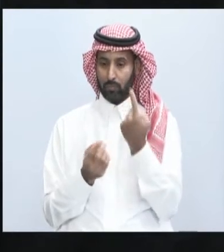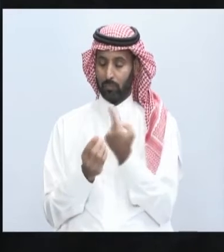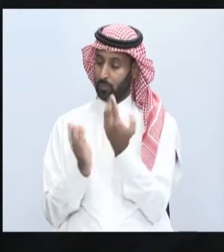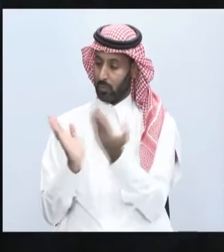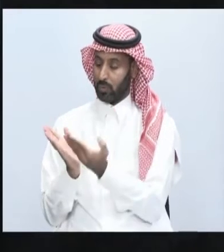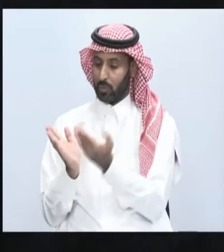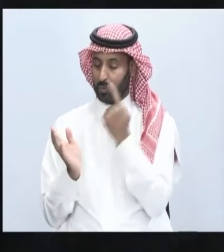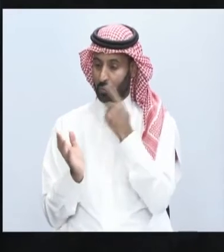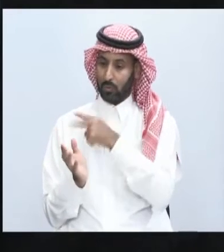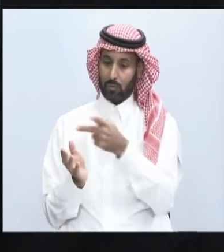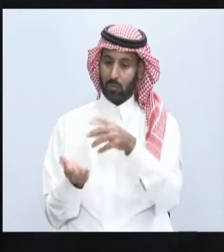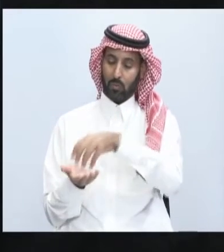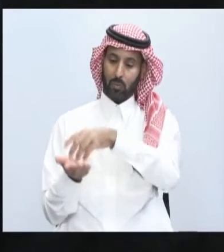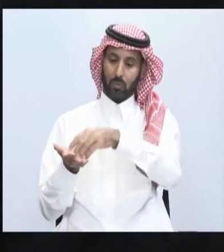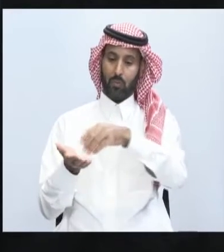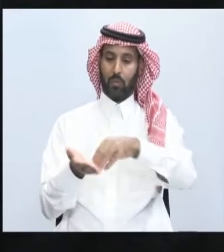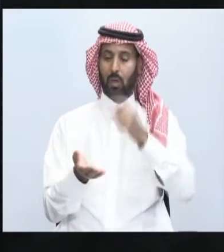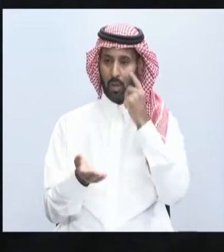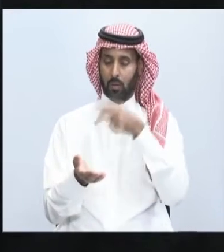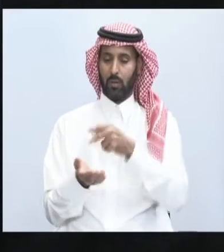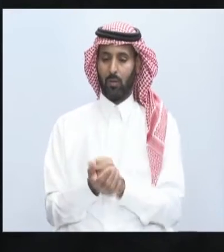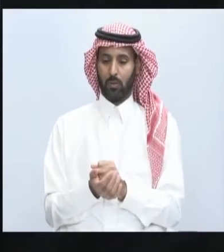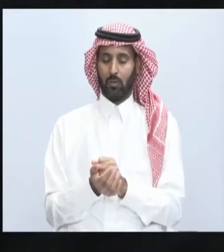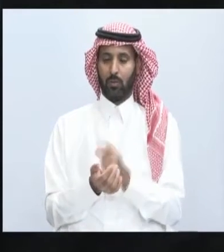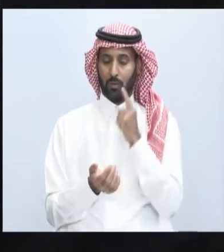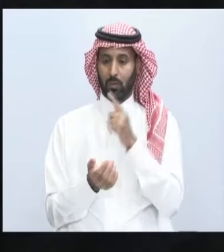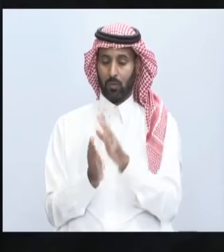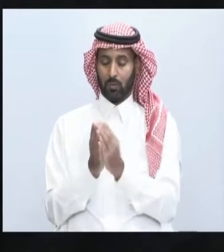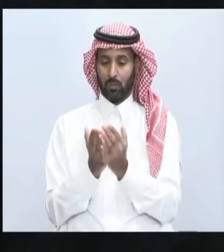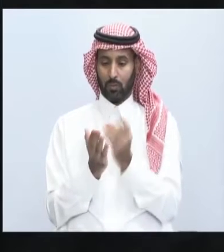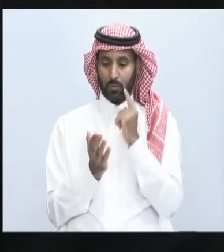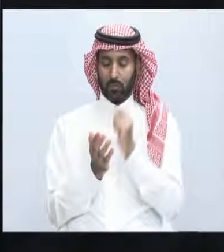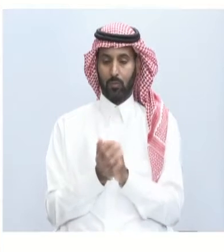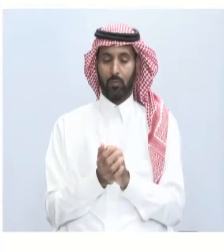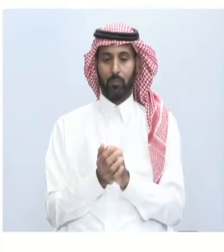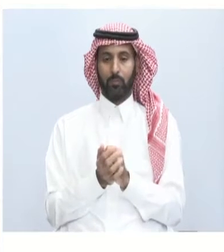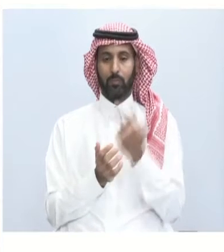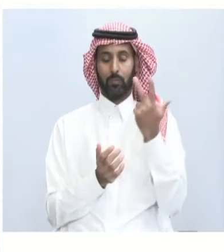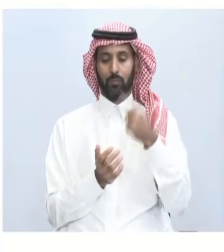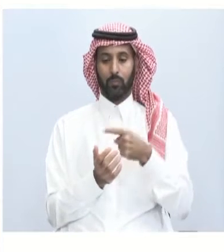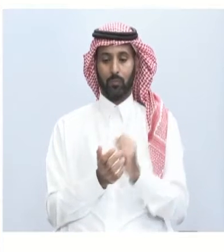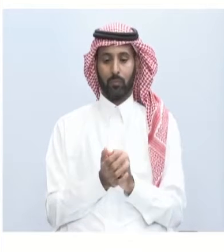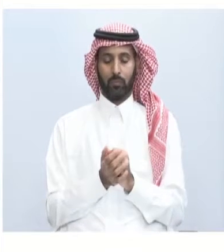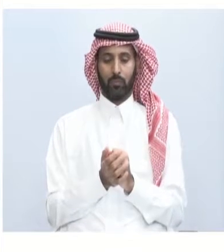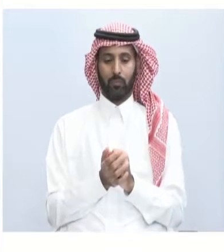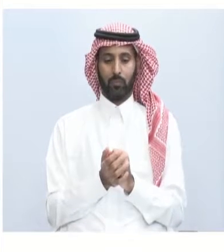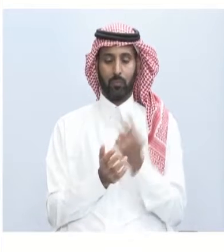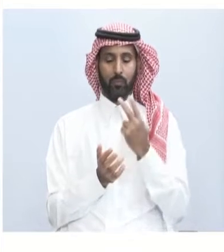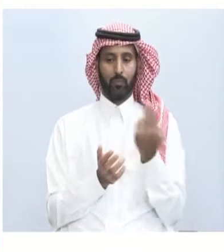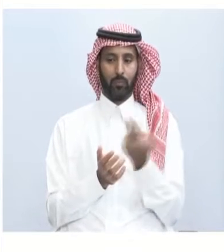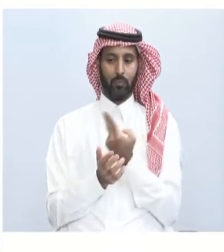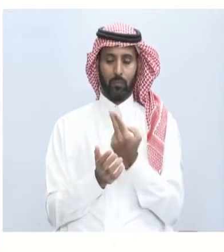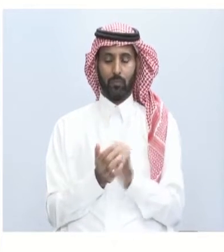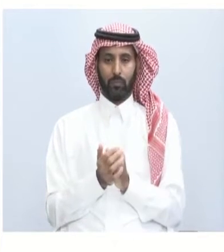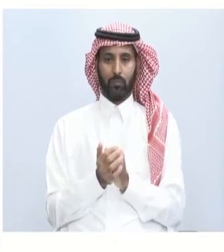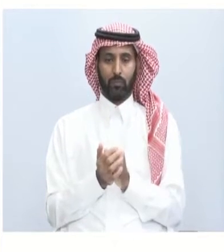to different objects as you can see on your book on page 18. So,